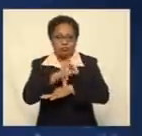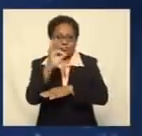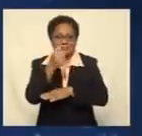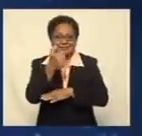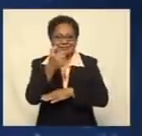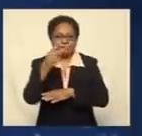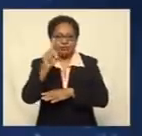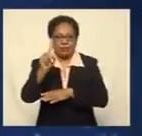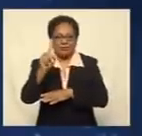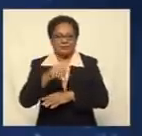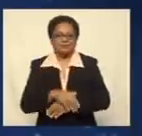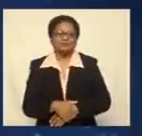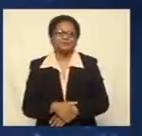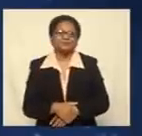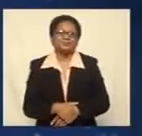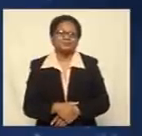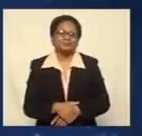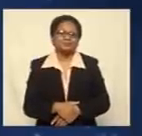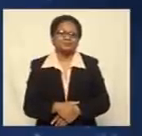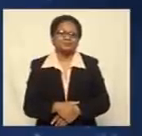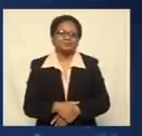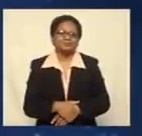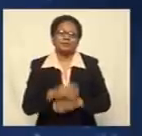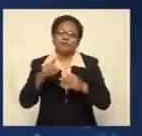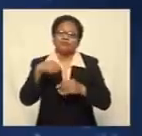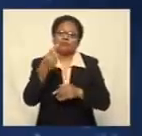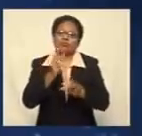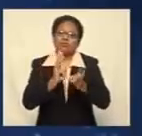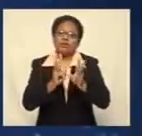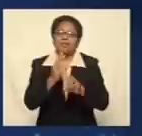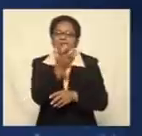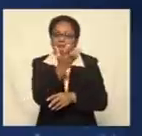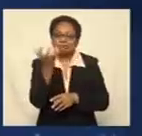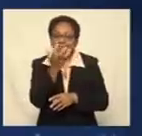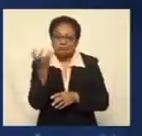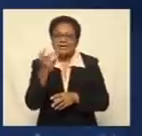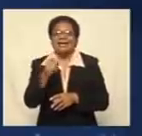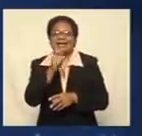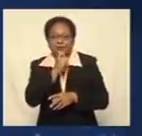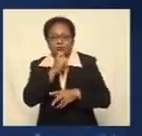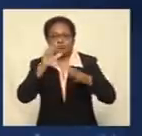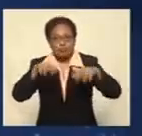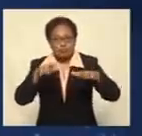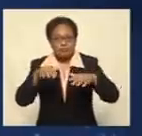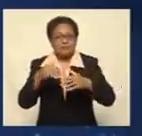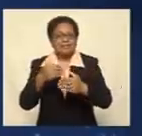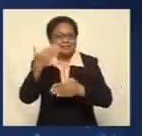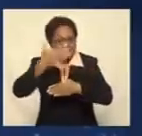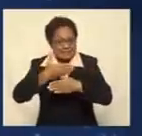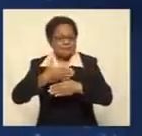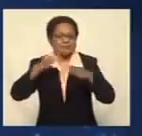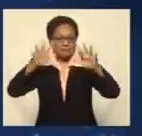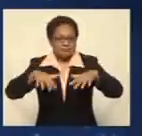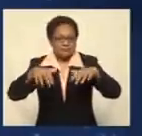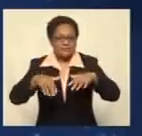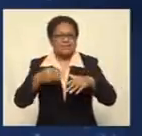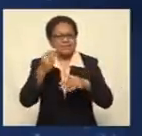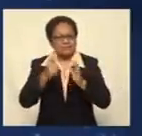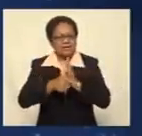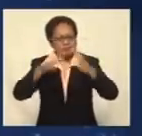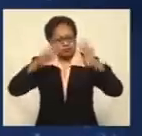6:21. And the outlook for tomorrow, cloudy conditions with afternoon or evening thunderstorms and isolated heavy